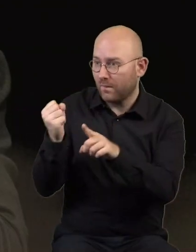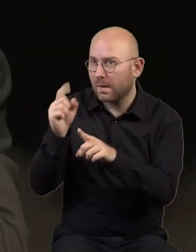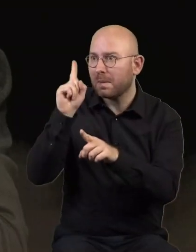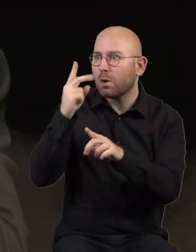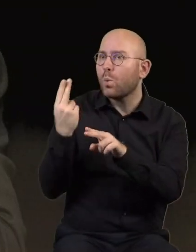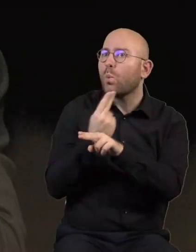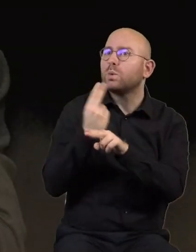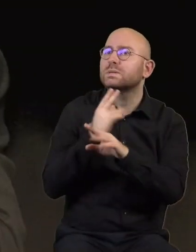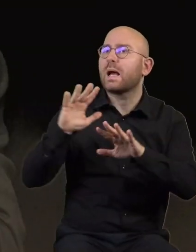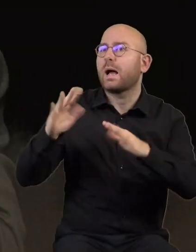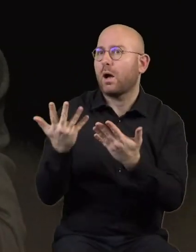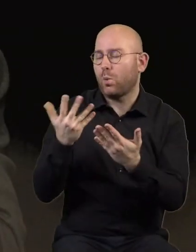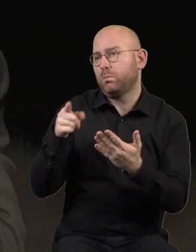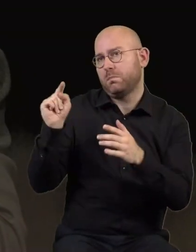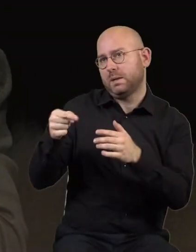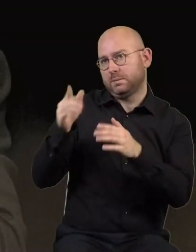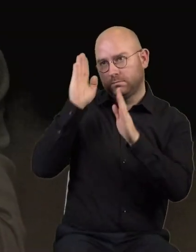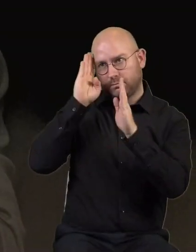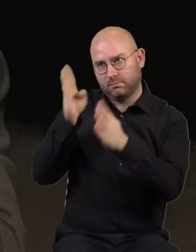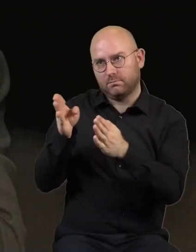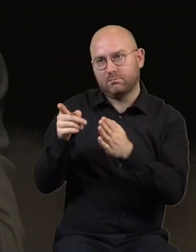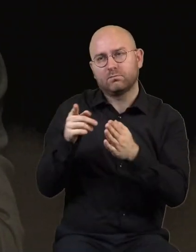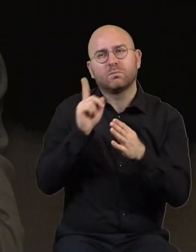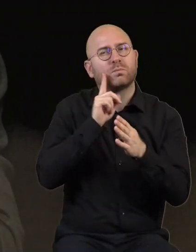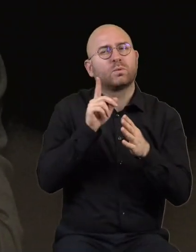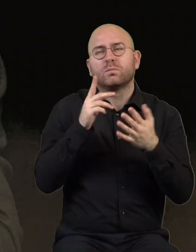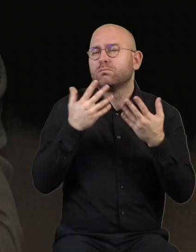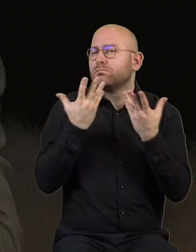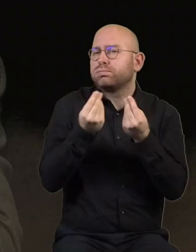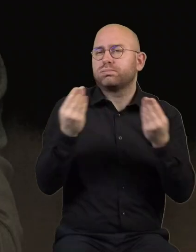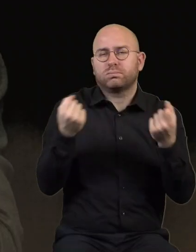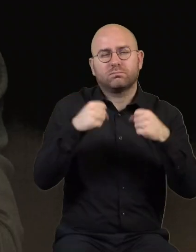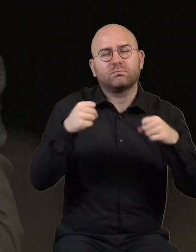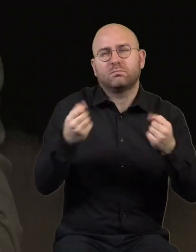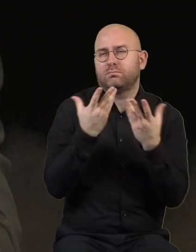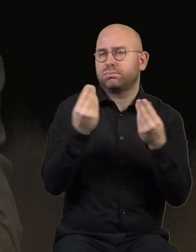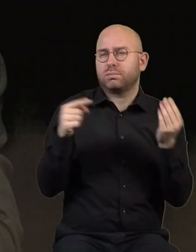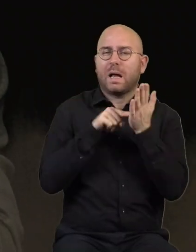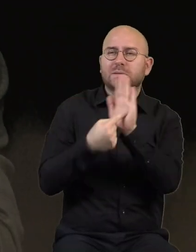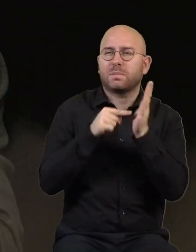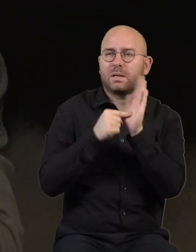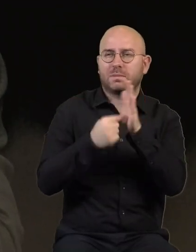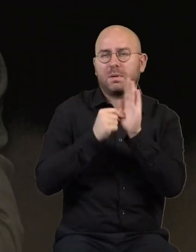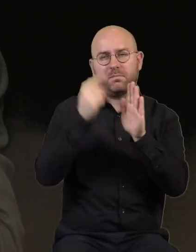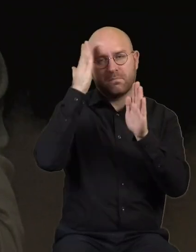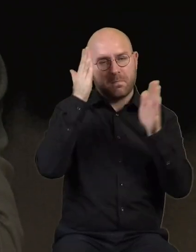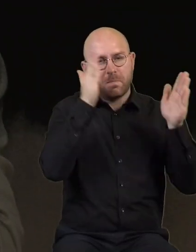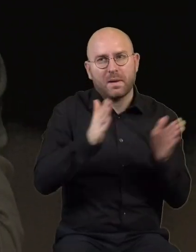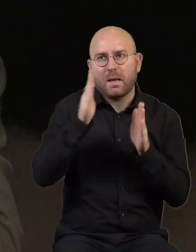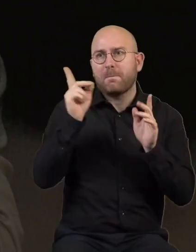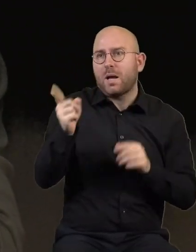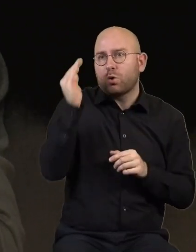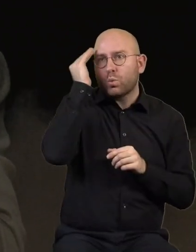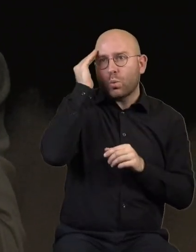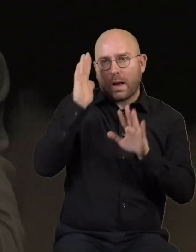normal, let's say, good practice in planning. And this can be then applied also to the security aspects as well as